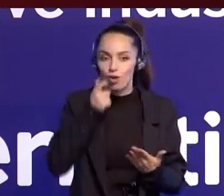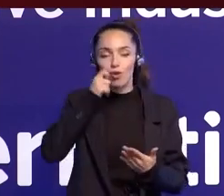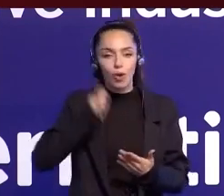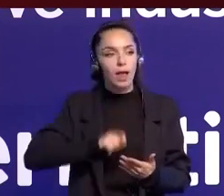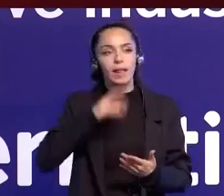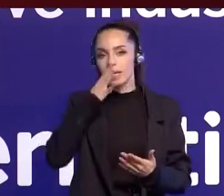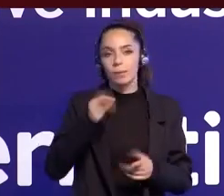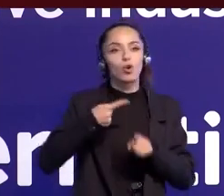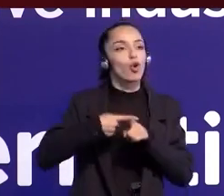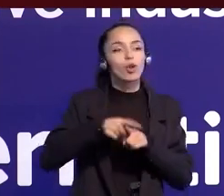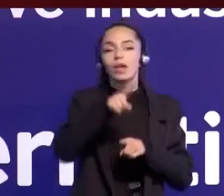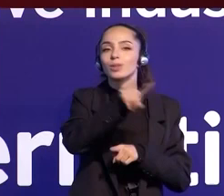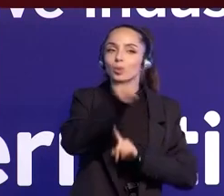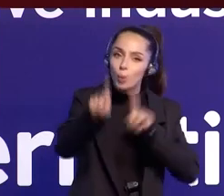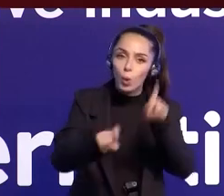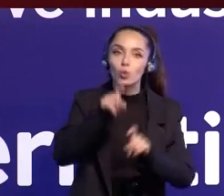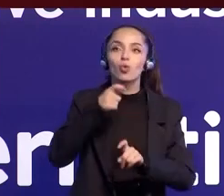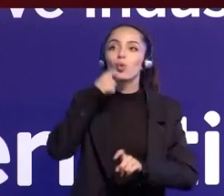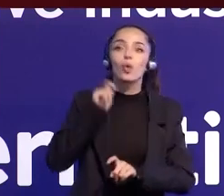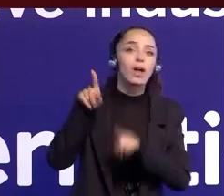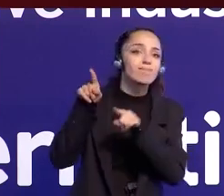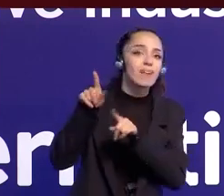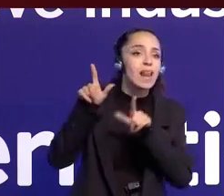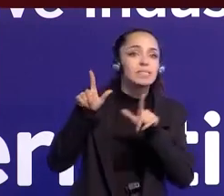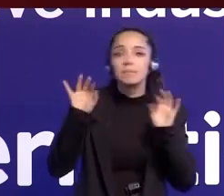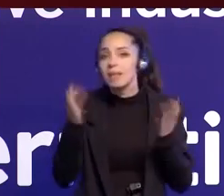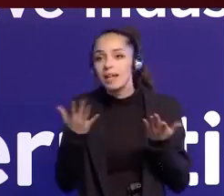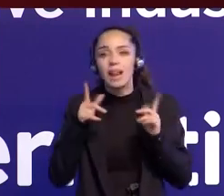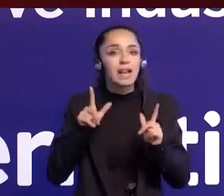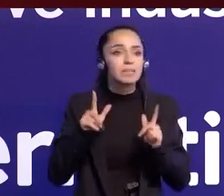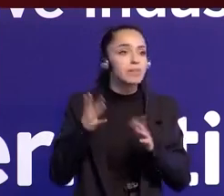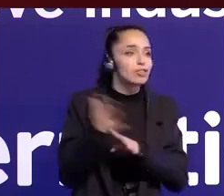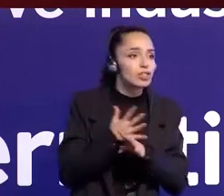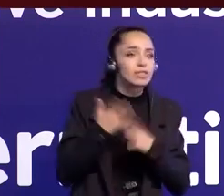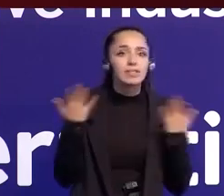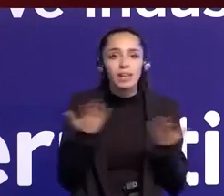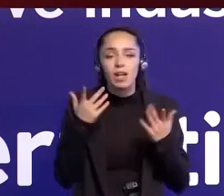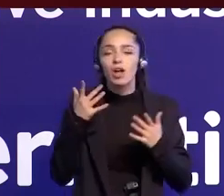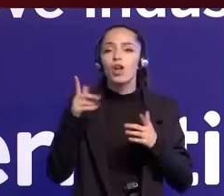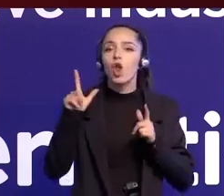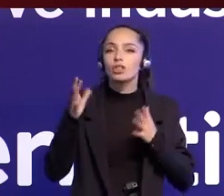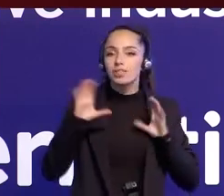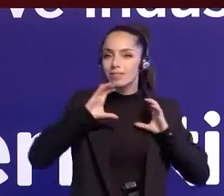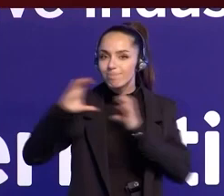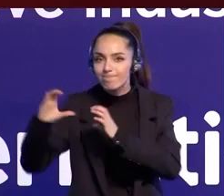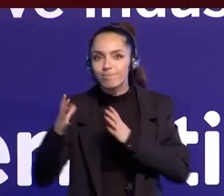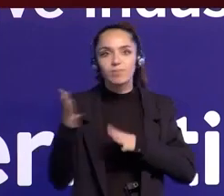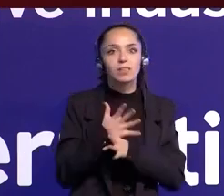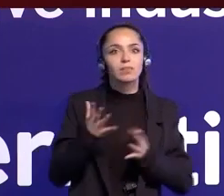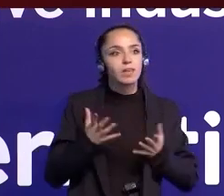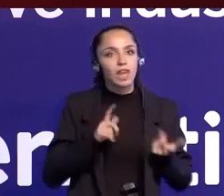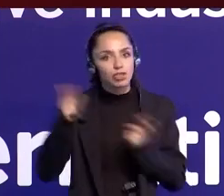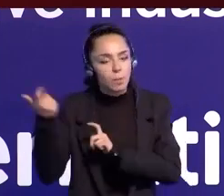them whether they need assistance with supply, logistics, manufacturing, and other aspects. And add